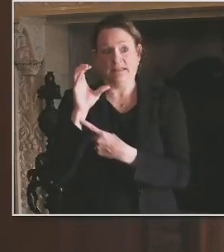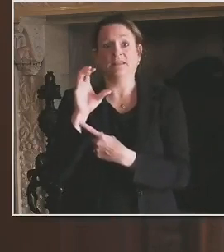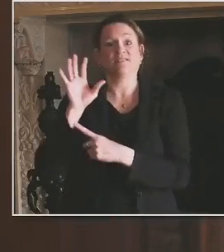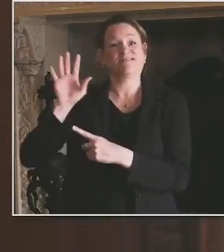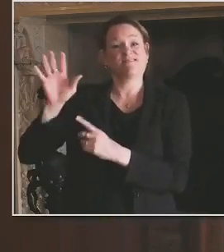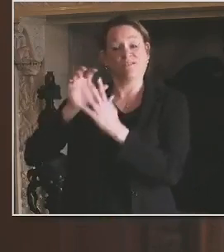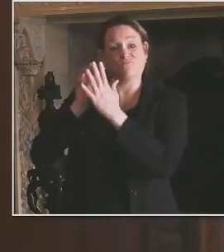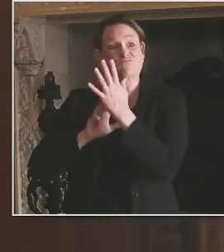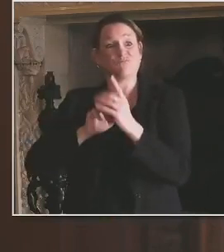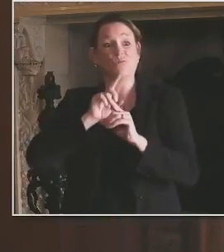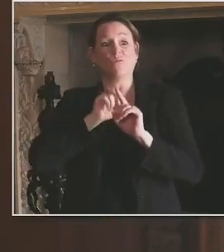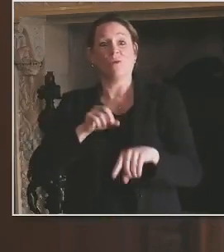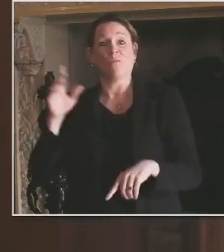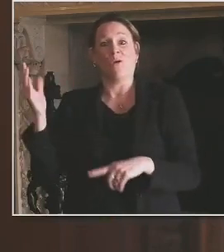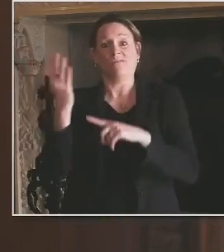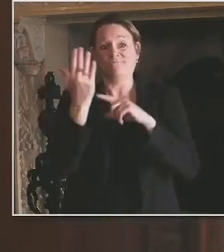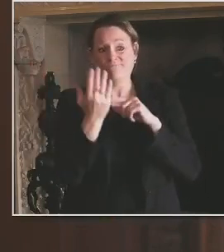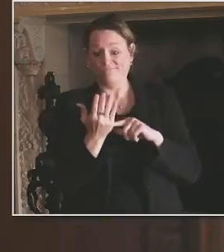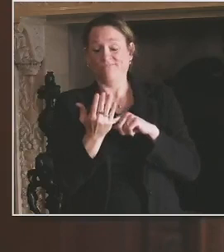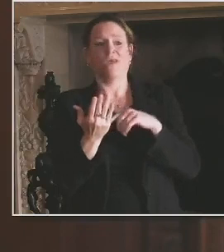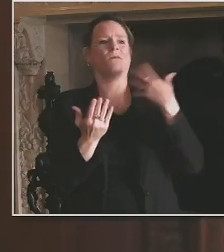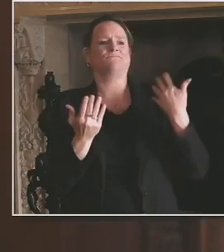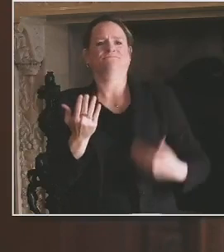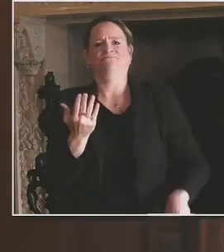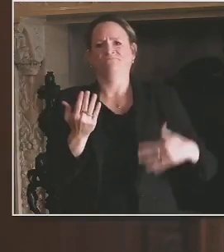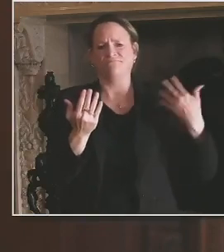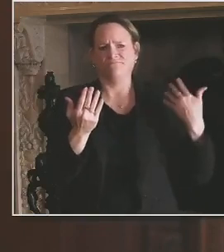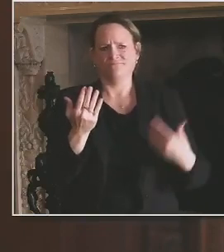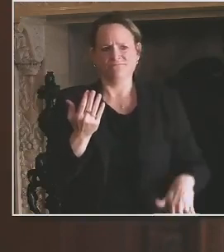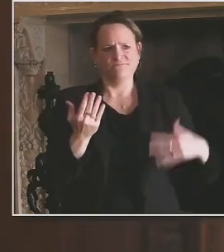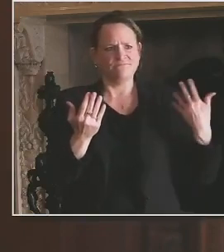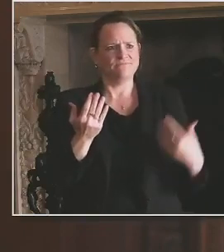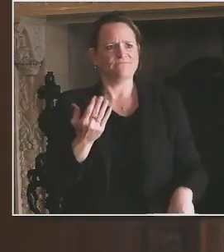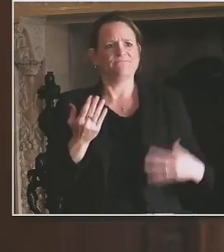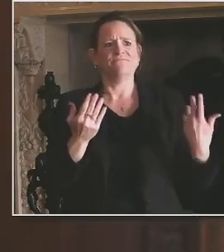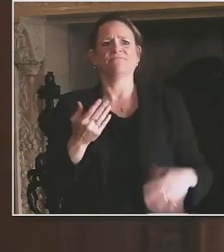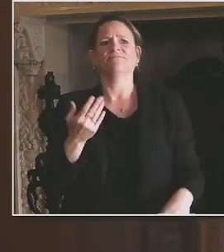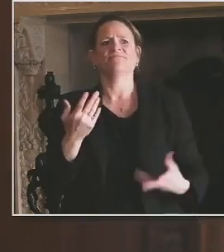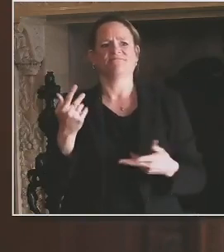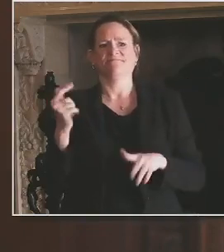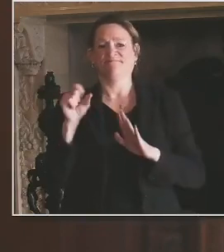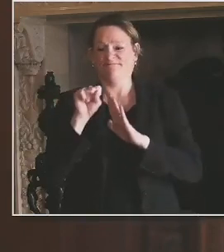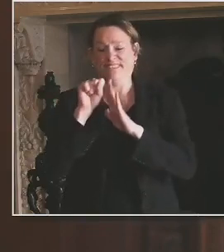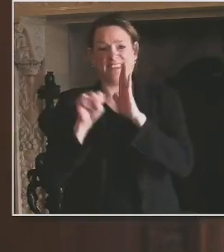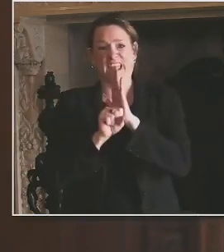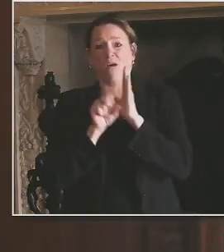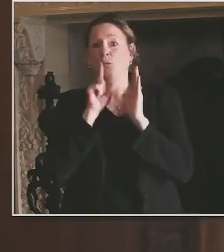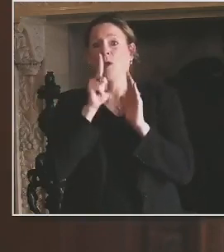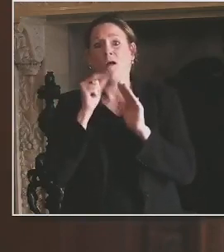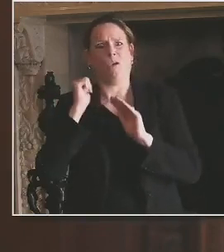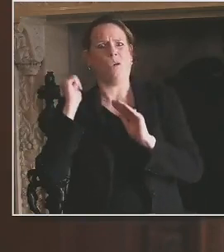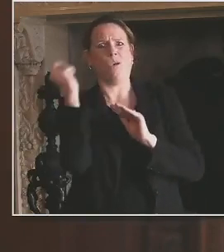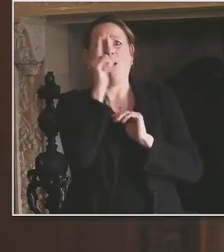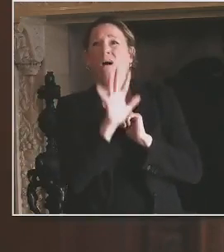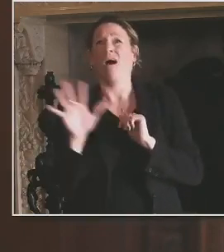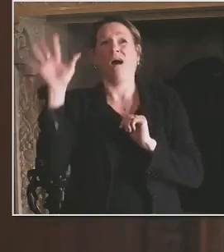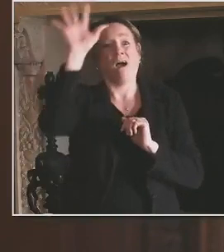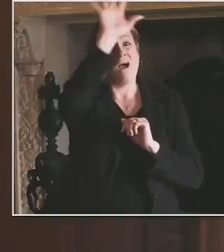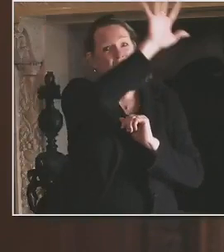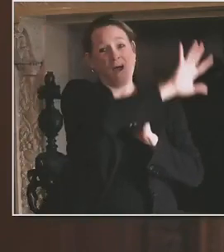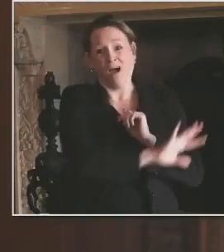is that there isn't an industry or region that doesn't have challenges ahead. The COVID-19 pandemic has